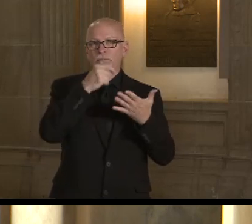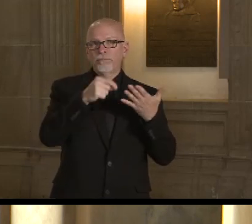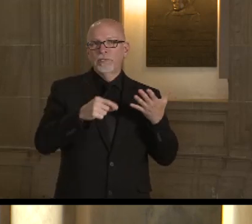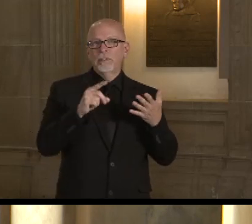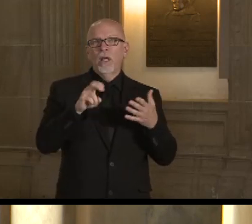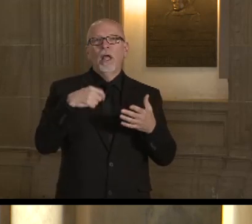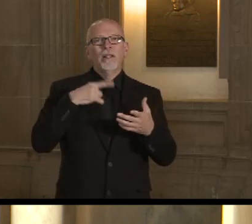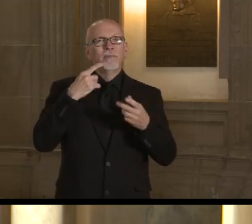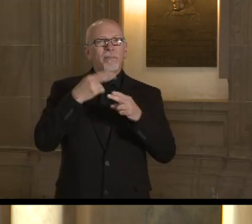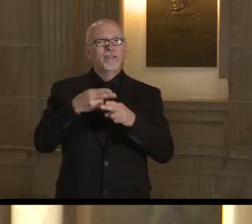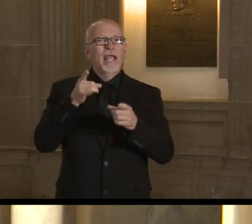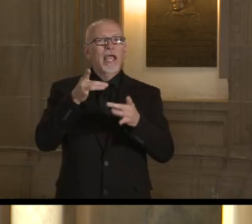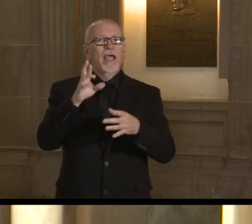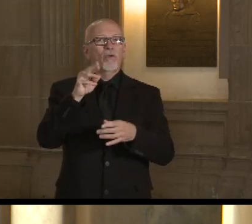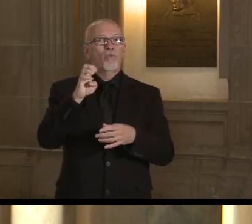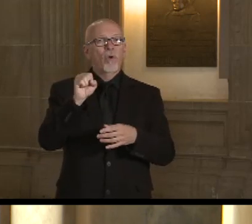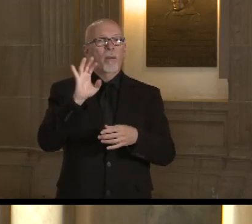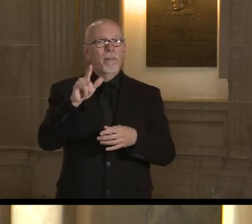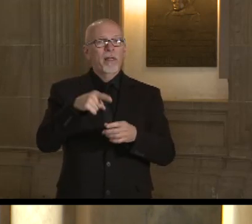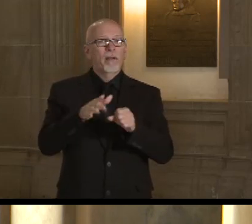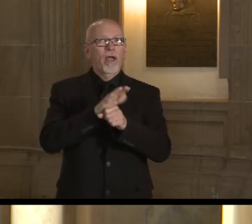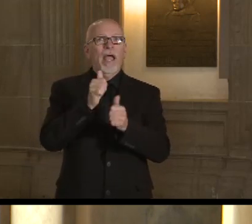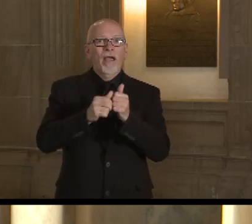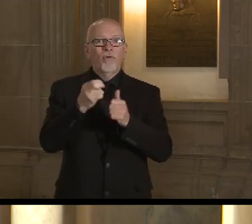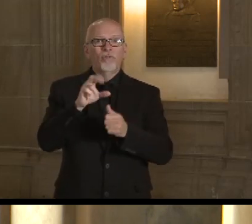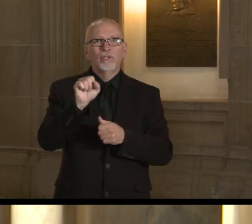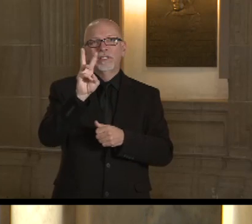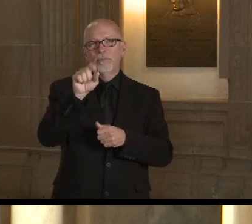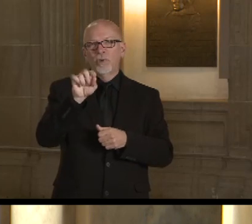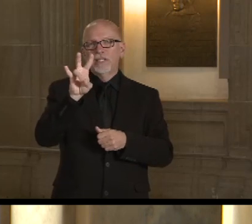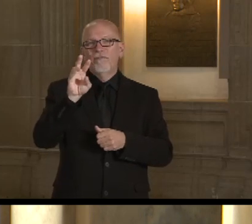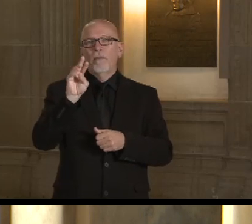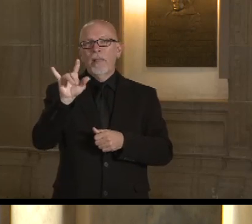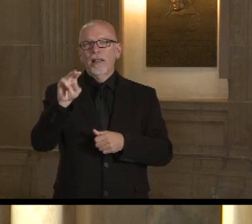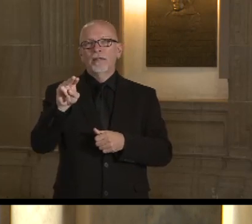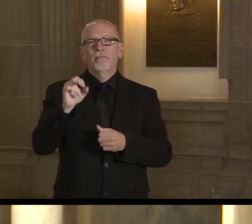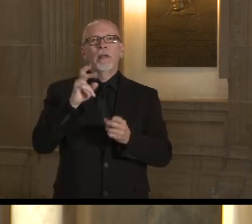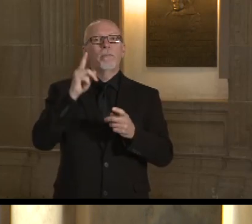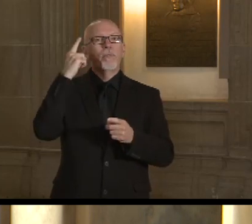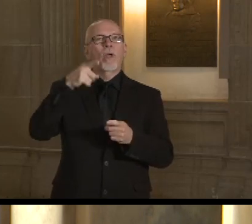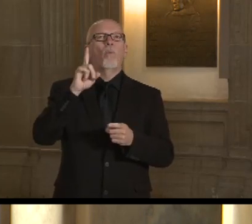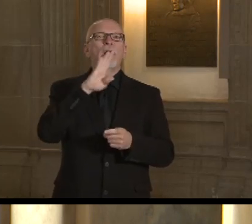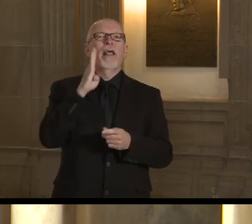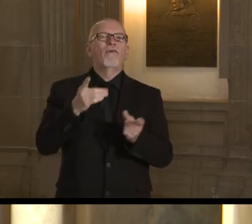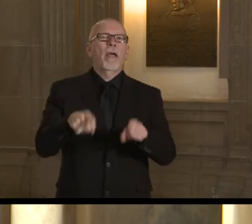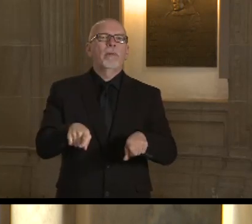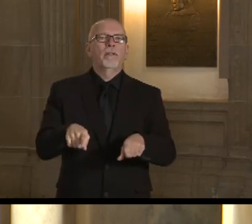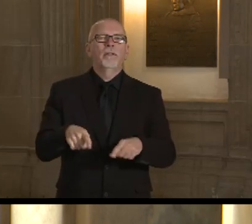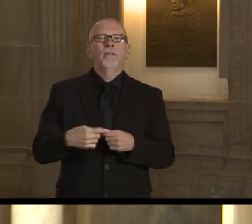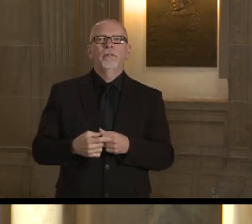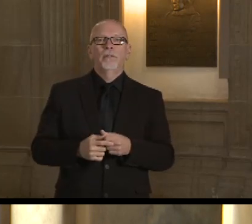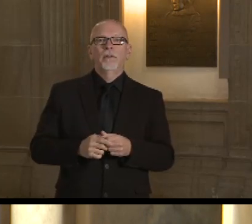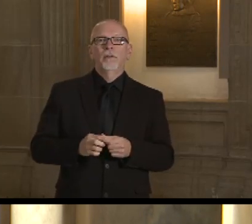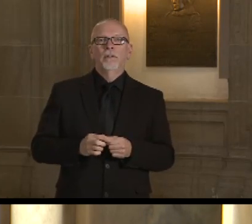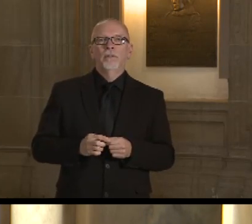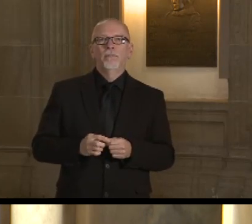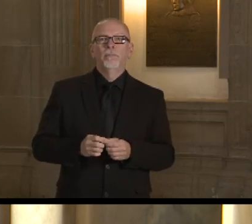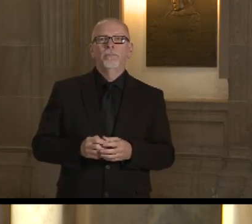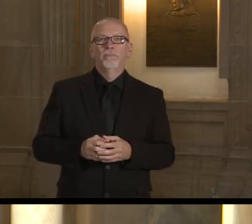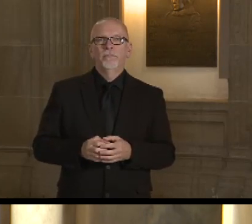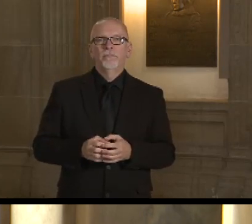just mentioned the hate crimes bill. Covers every single Hoosier, 6.7 million. A lot of people said that could never be done.